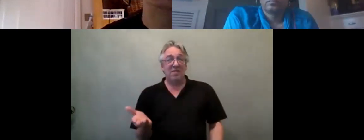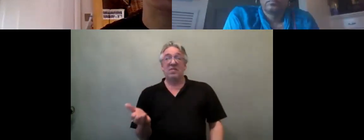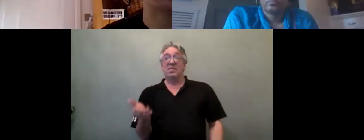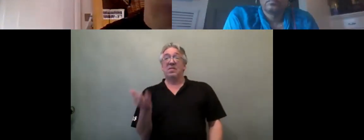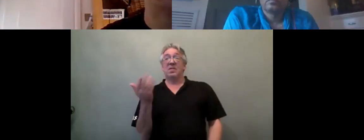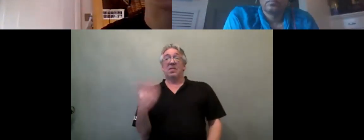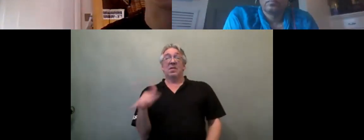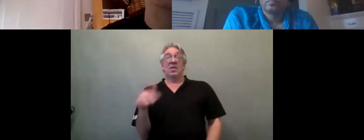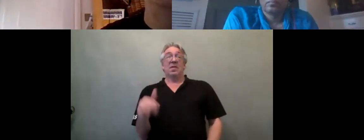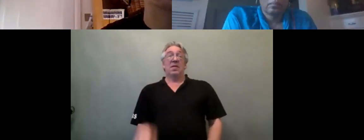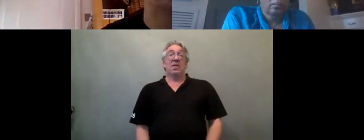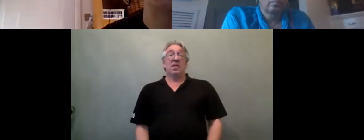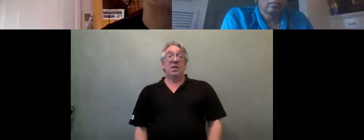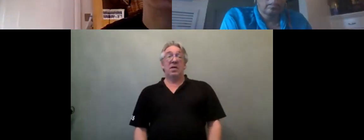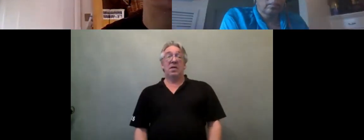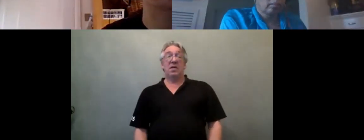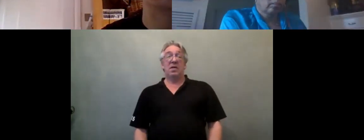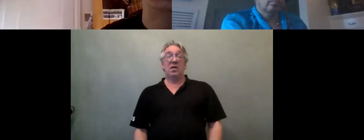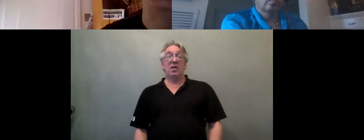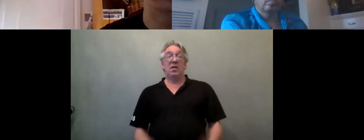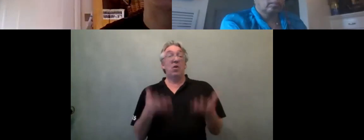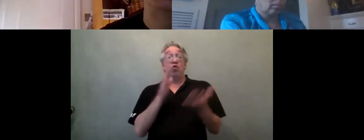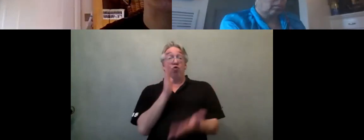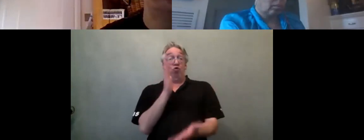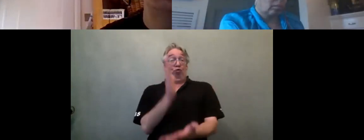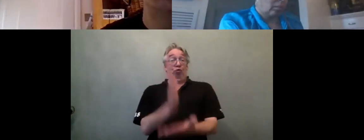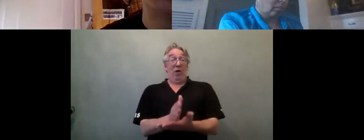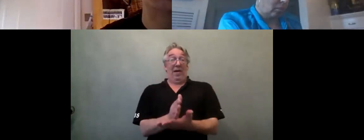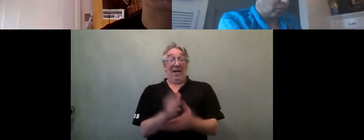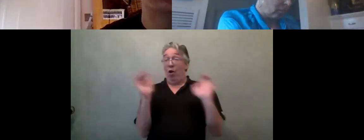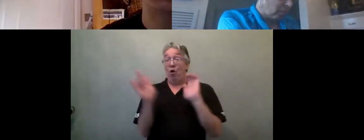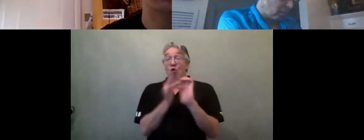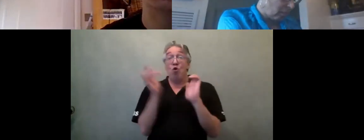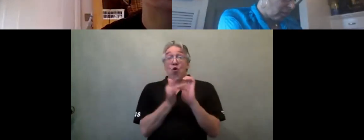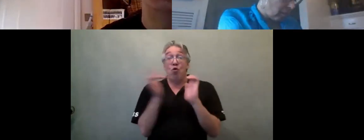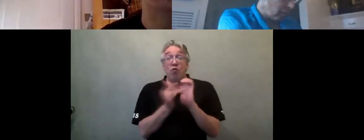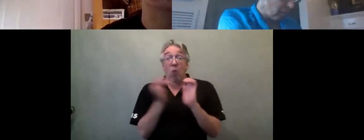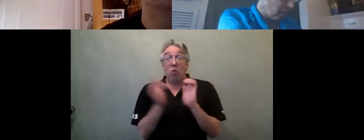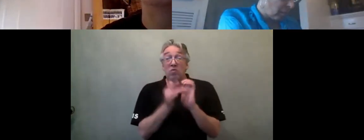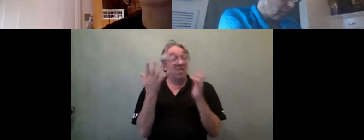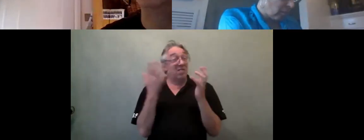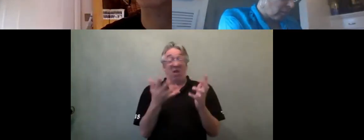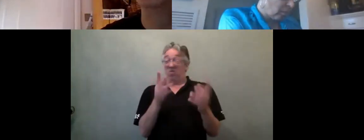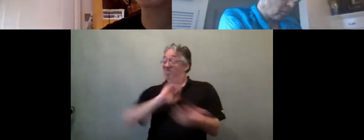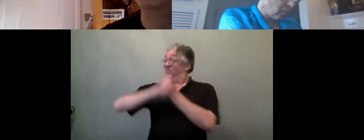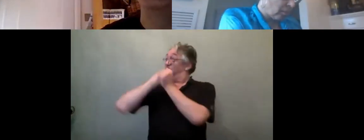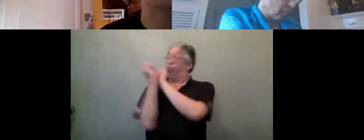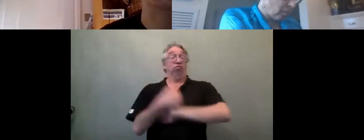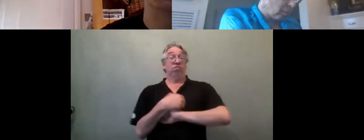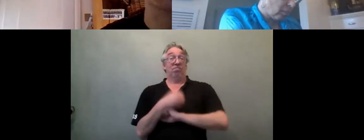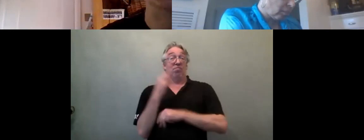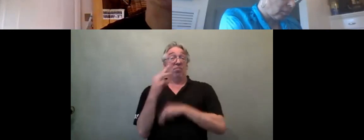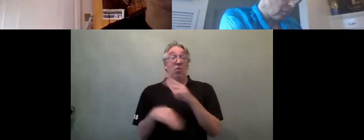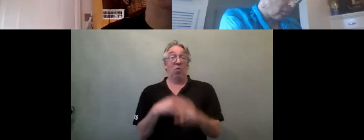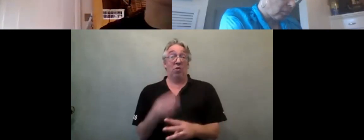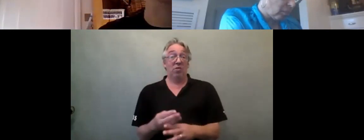the kind of accessibility or devices you can plug into them, and because you can control devices and environment and so on around